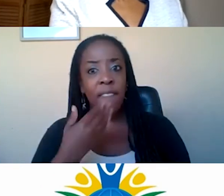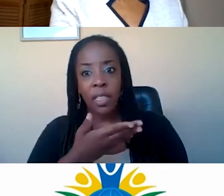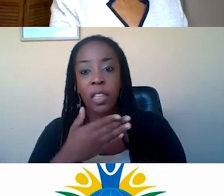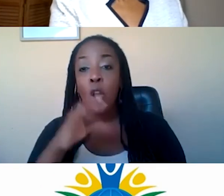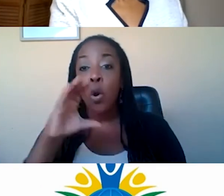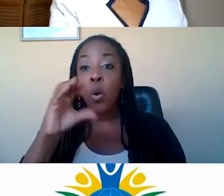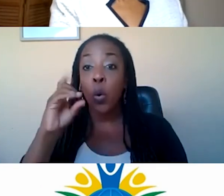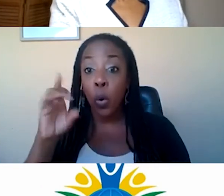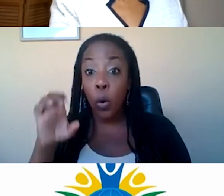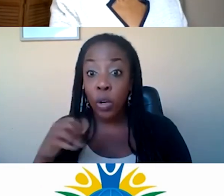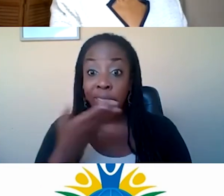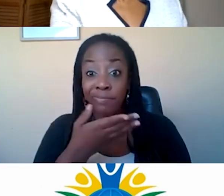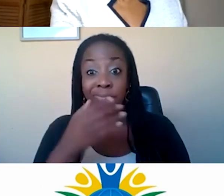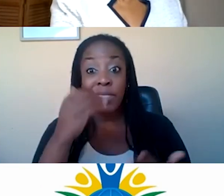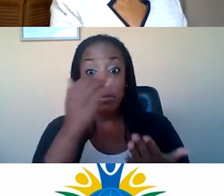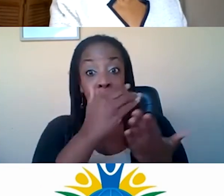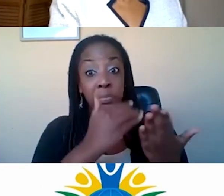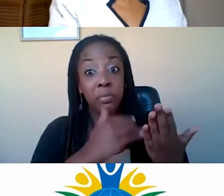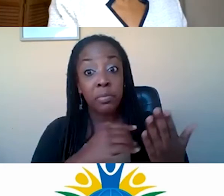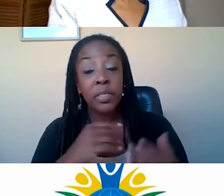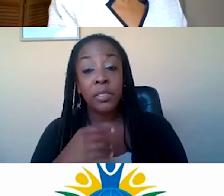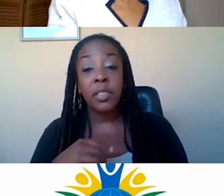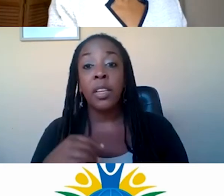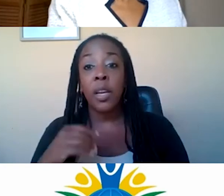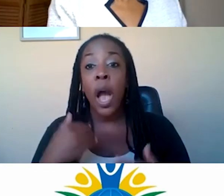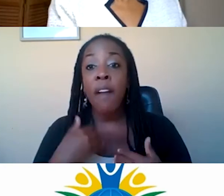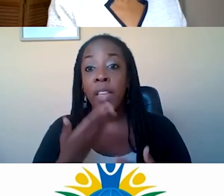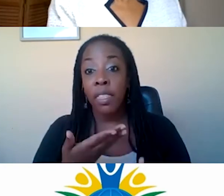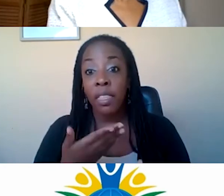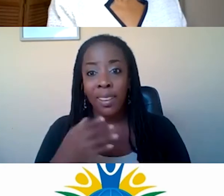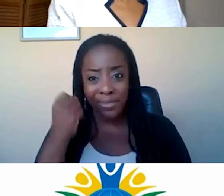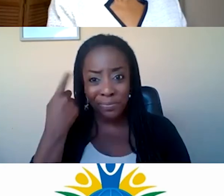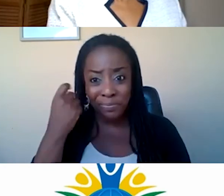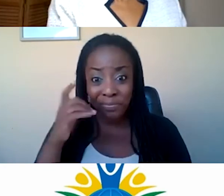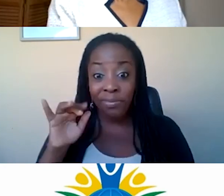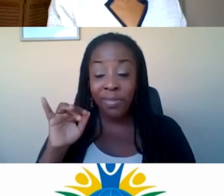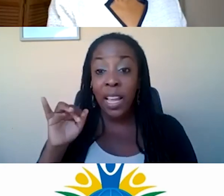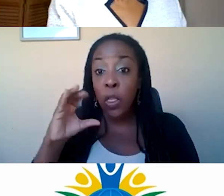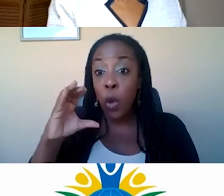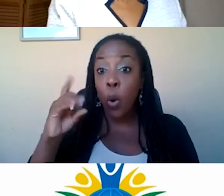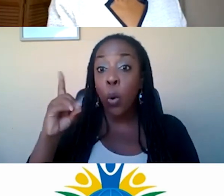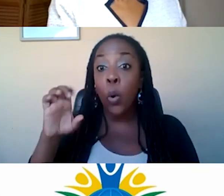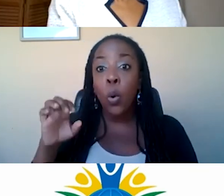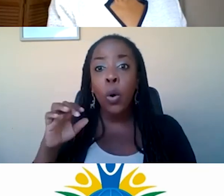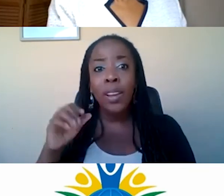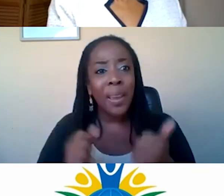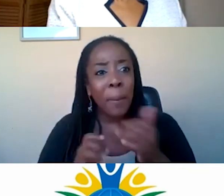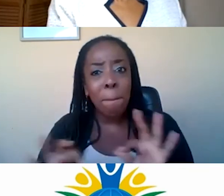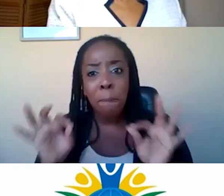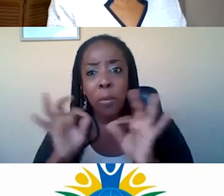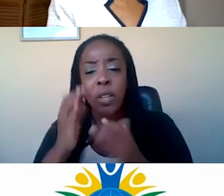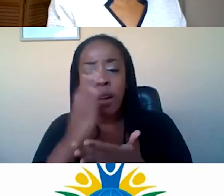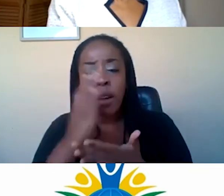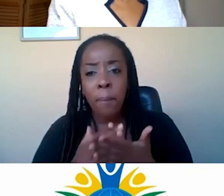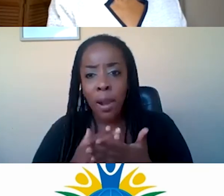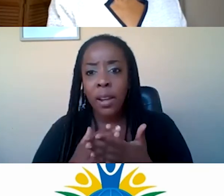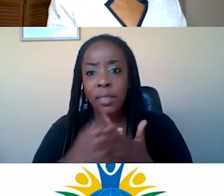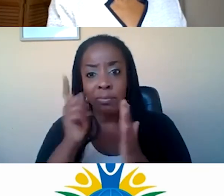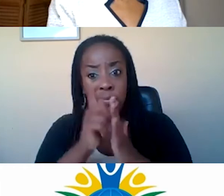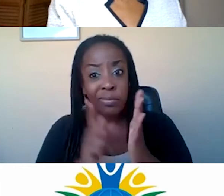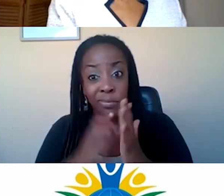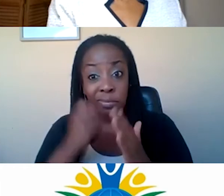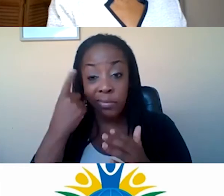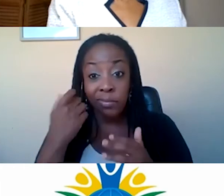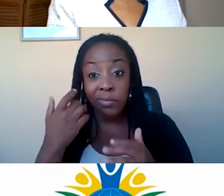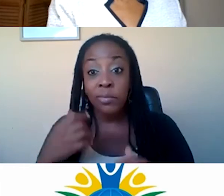outlines it. And we need to understand that the code is an important part of the Act and the regulations, they are akin